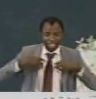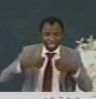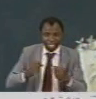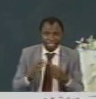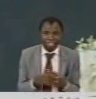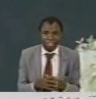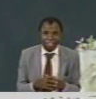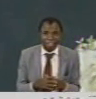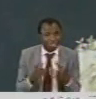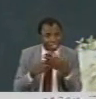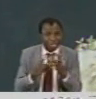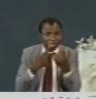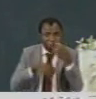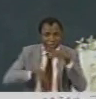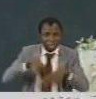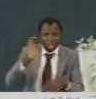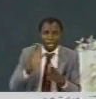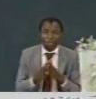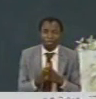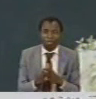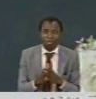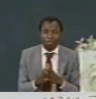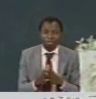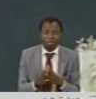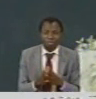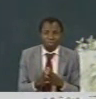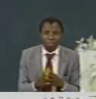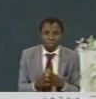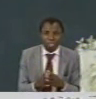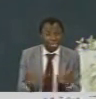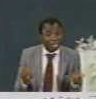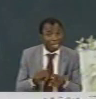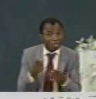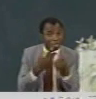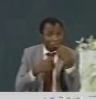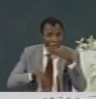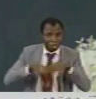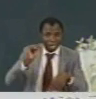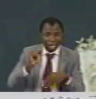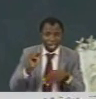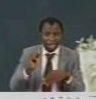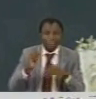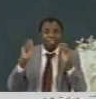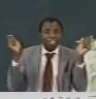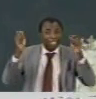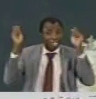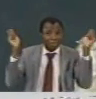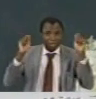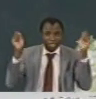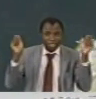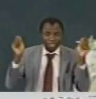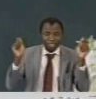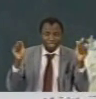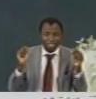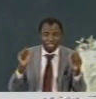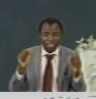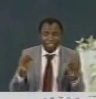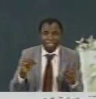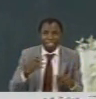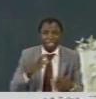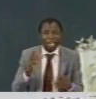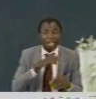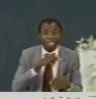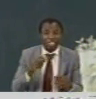out. Start coming out. Start coming out. As you are coming out, be jubilating. And just start saying praise the